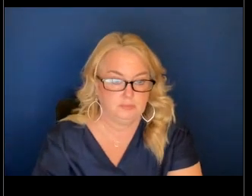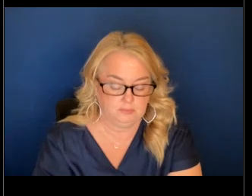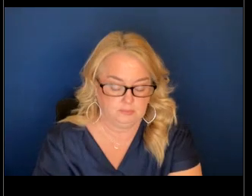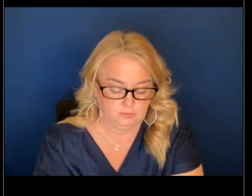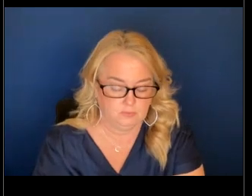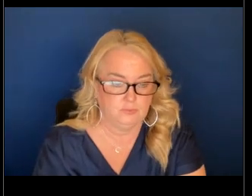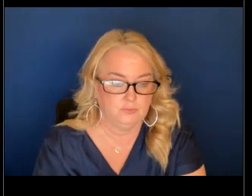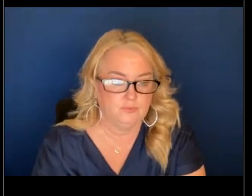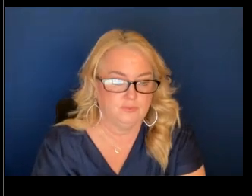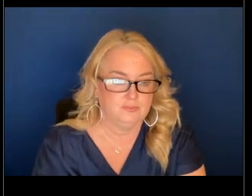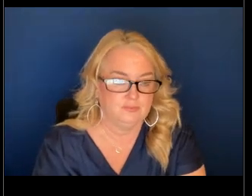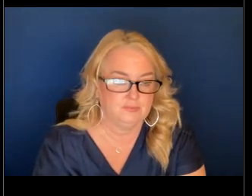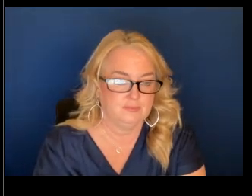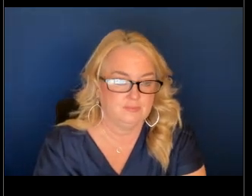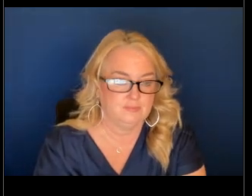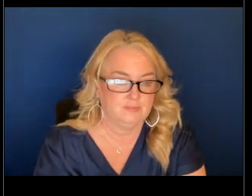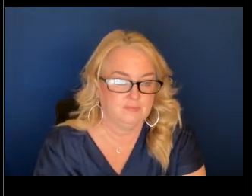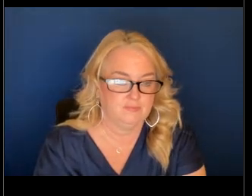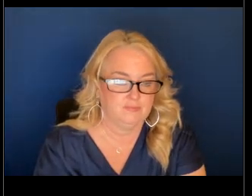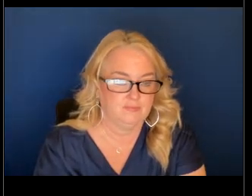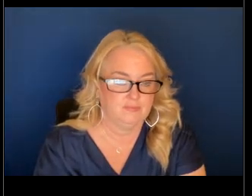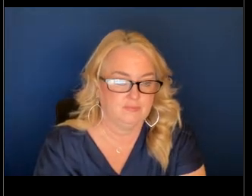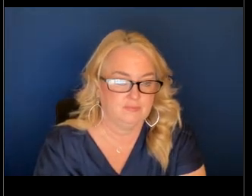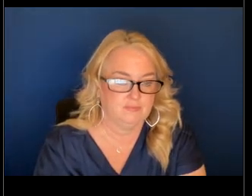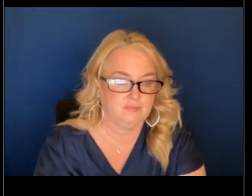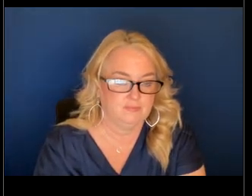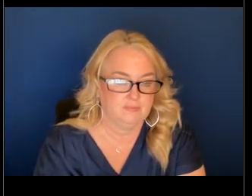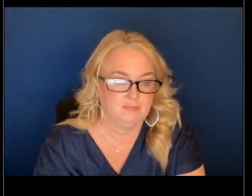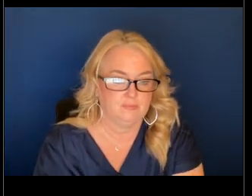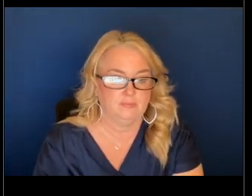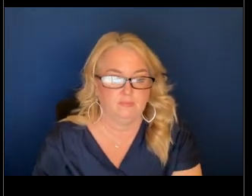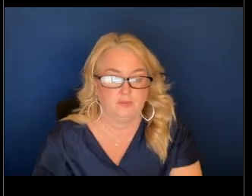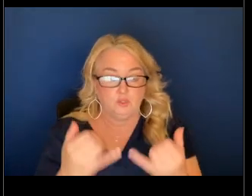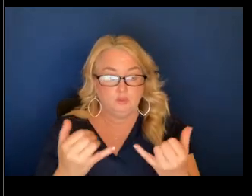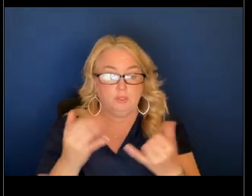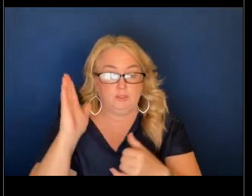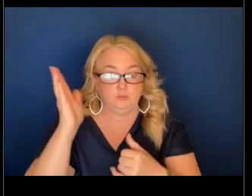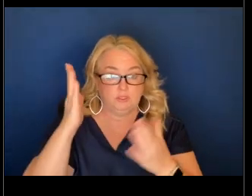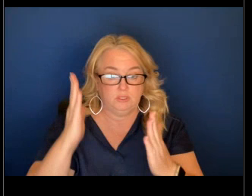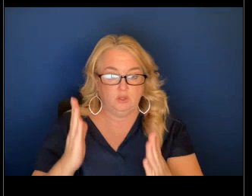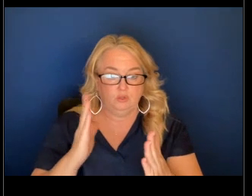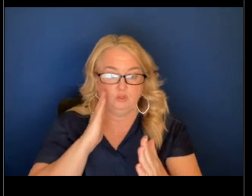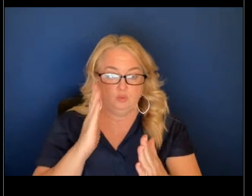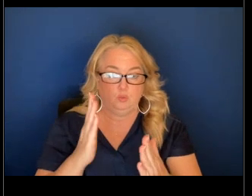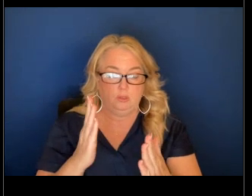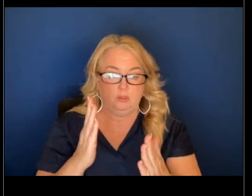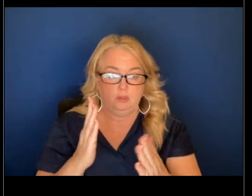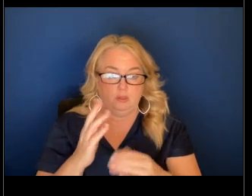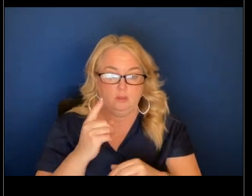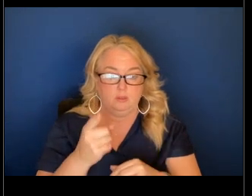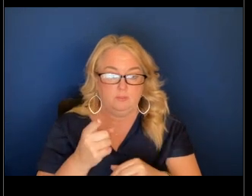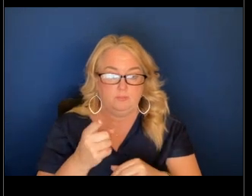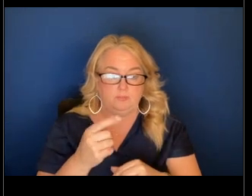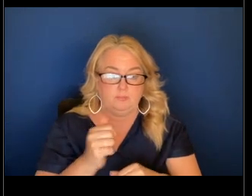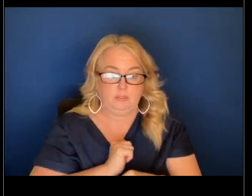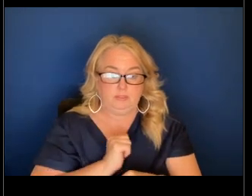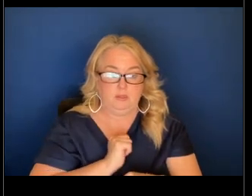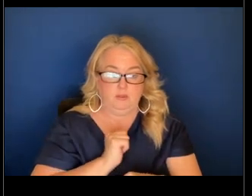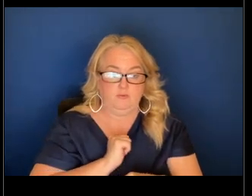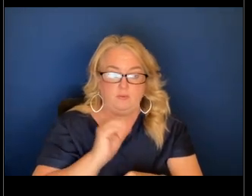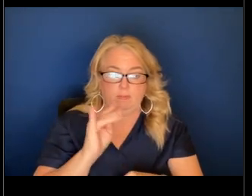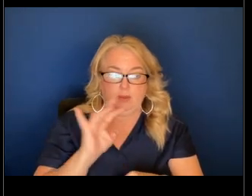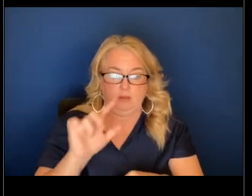Sorry about that. Presenters. Today's presenter will include, and myself, Mr.